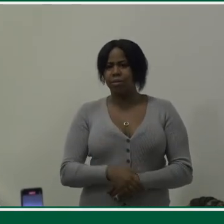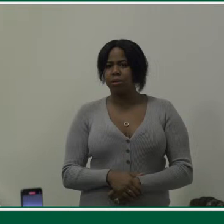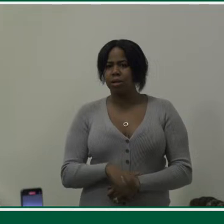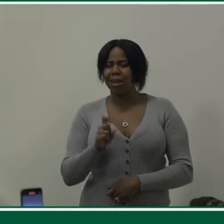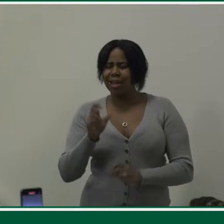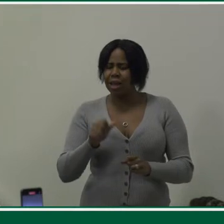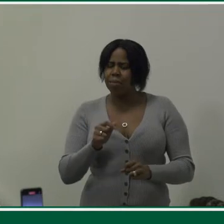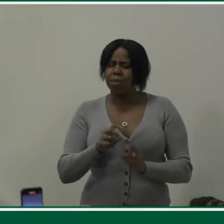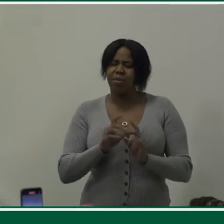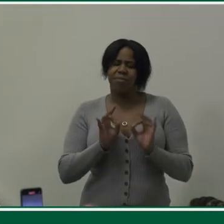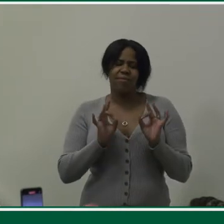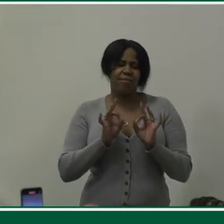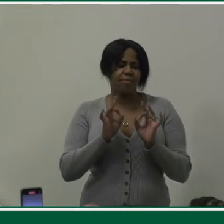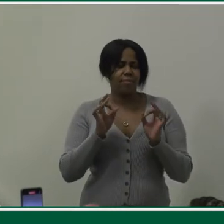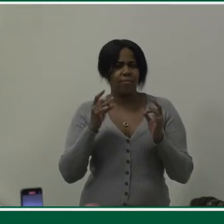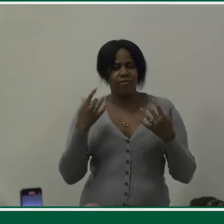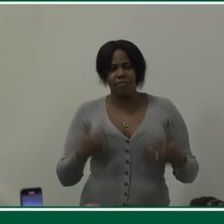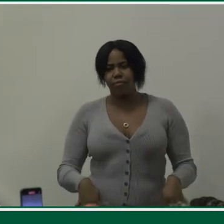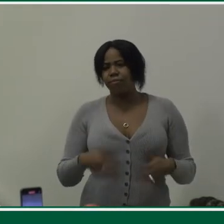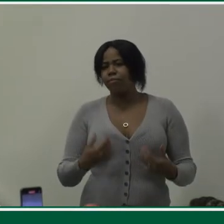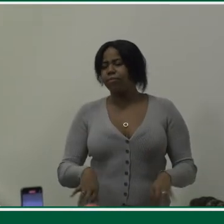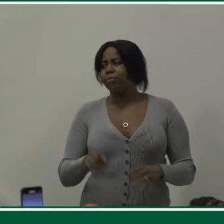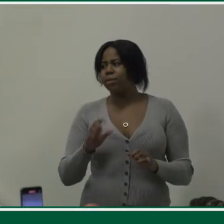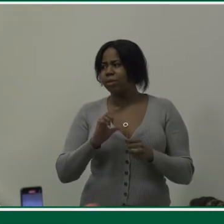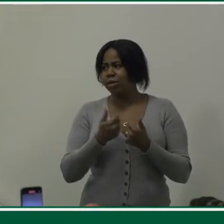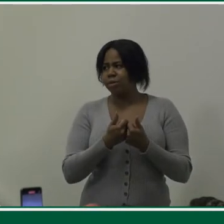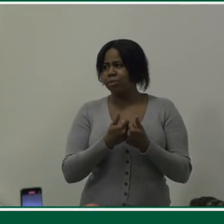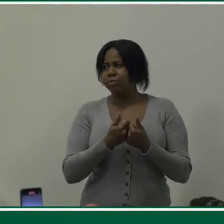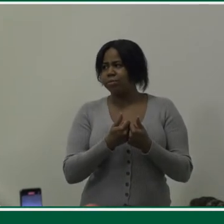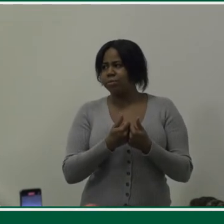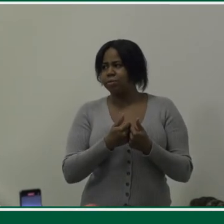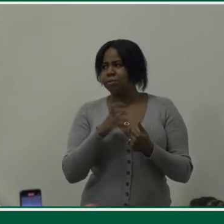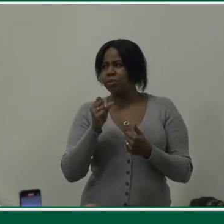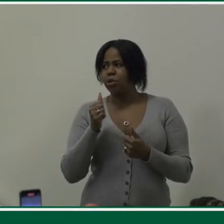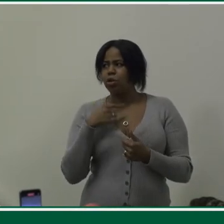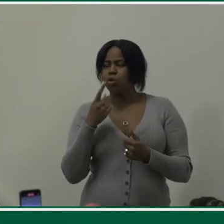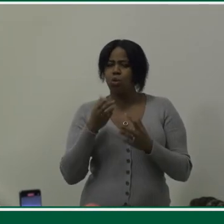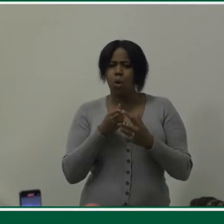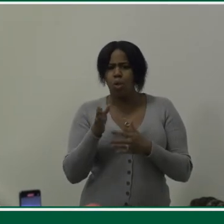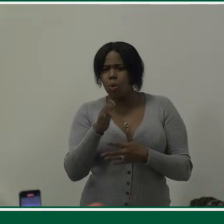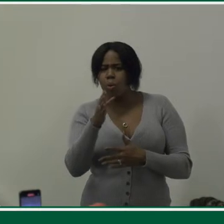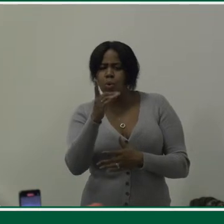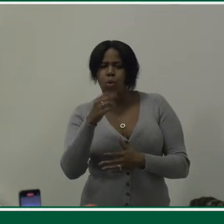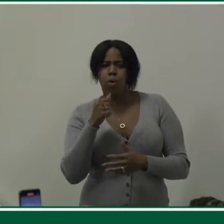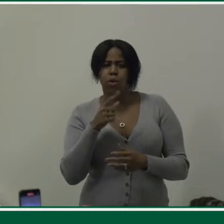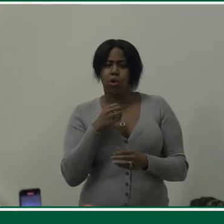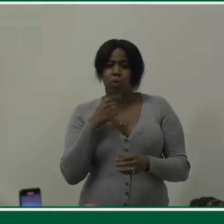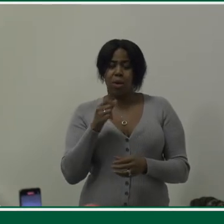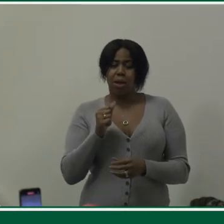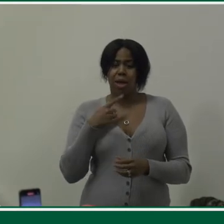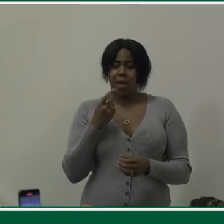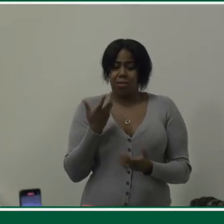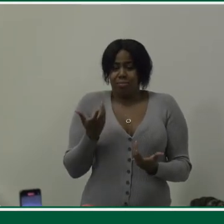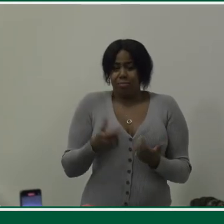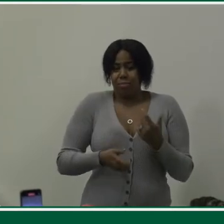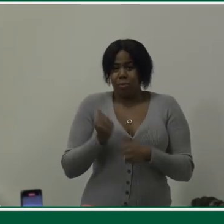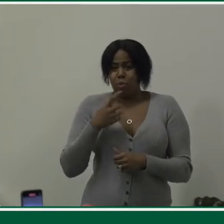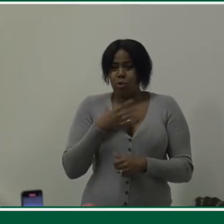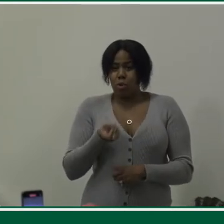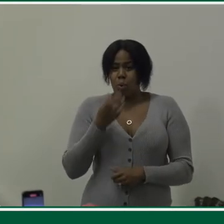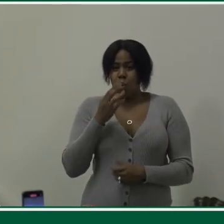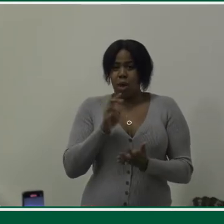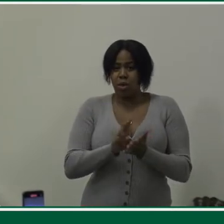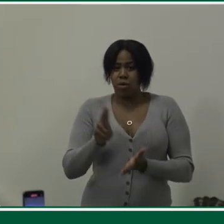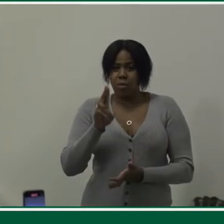extremely hard as a black scholar to navigate through a predominantly white university. I think of how